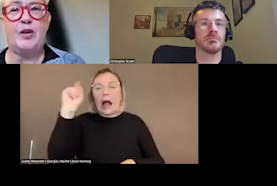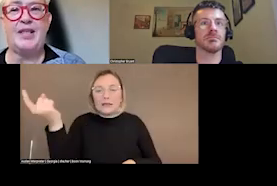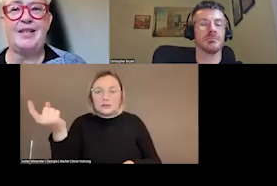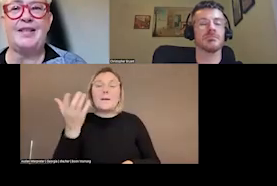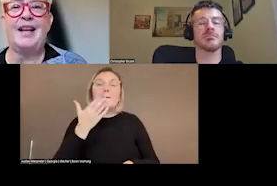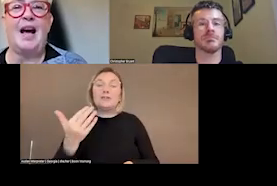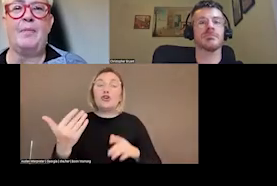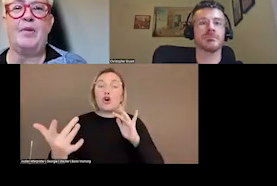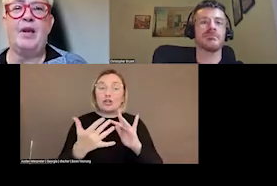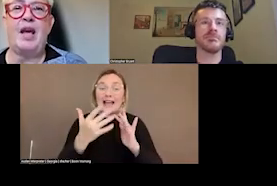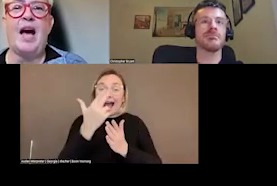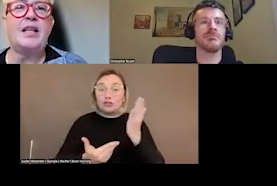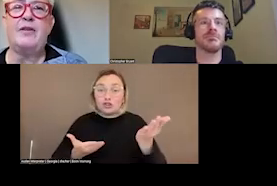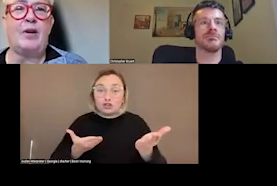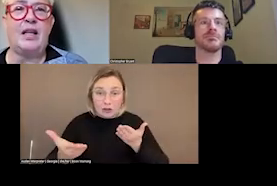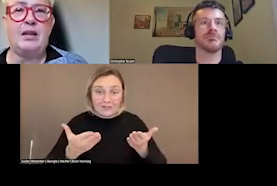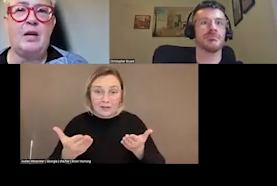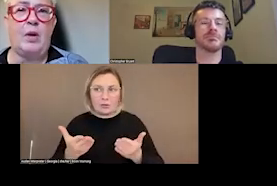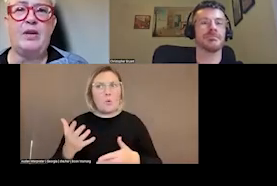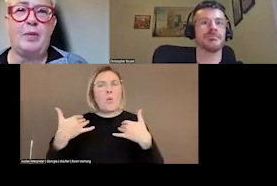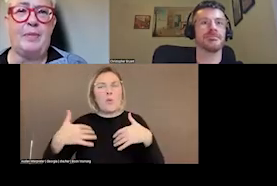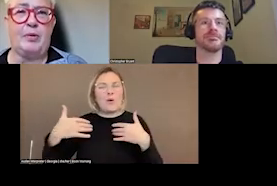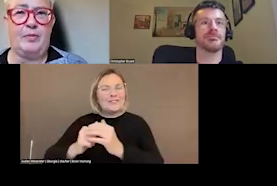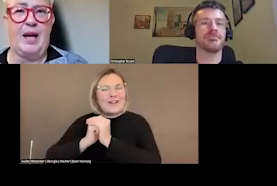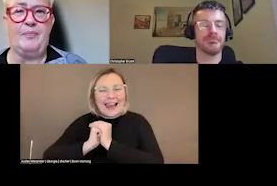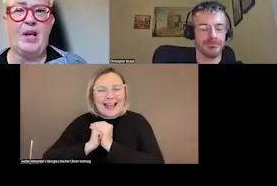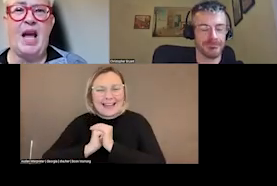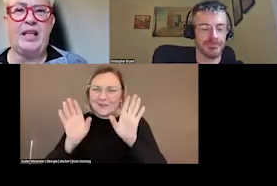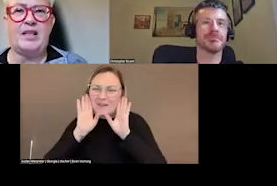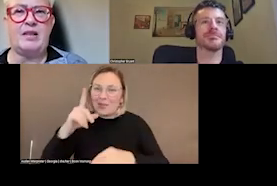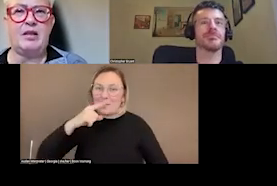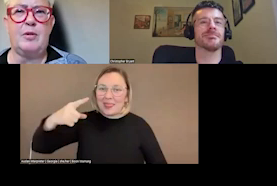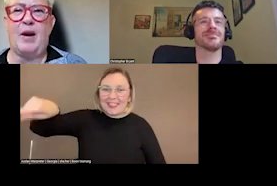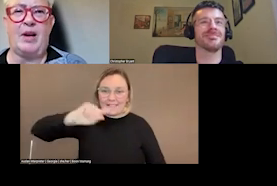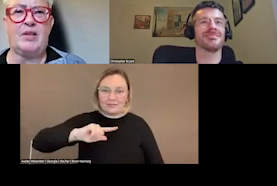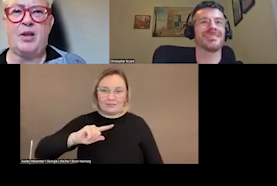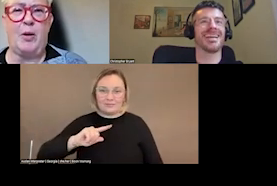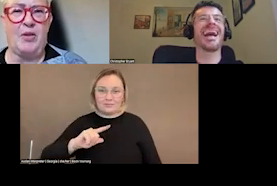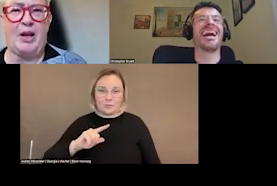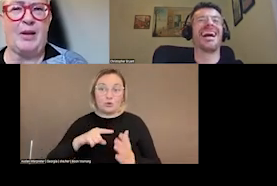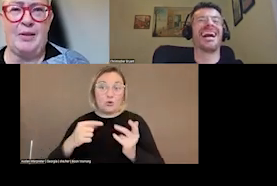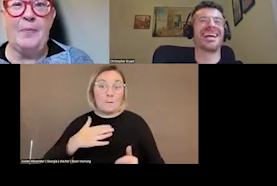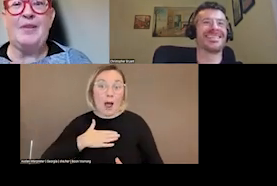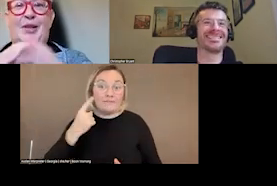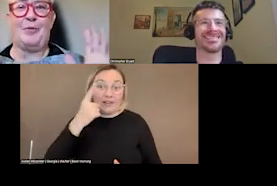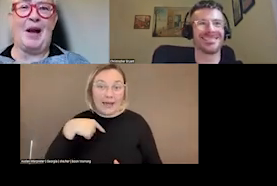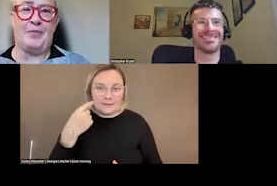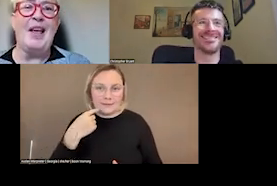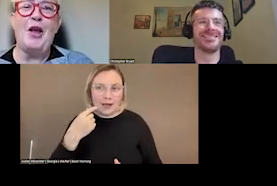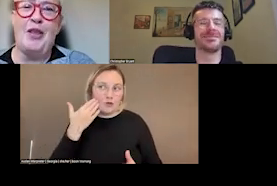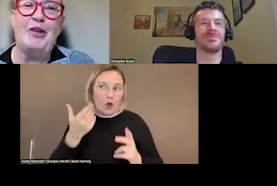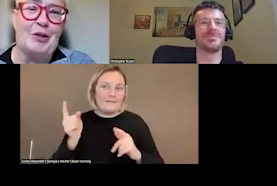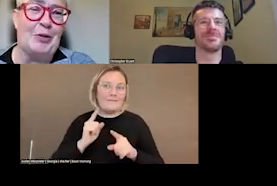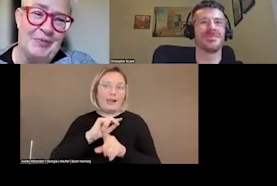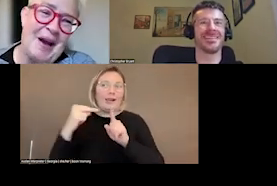Artist Services. They're utterly friendly and wonderful people, at least to my face. I don't know what they're like. So,